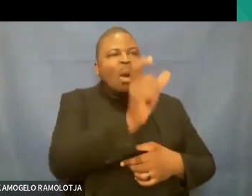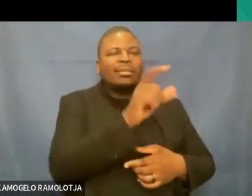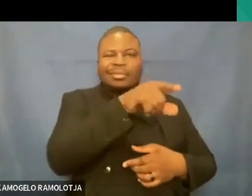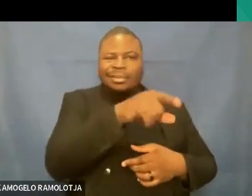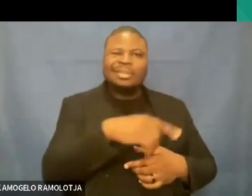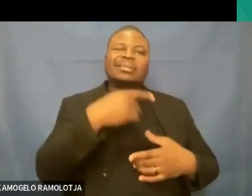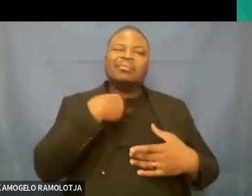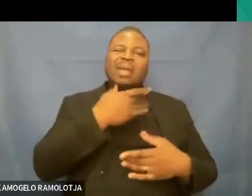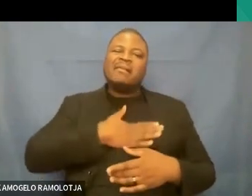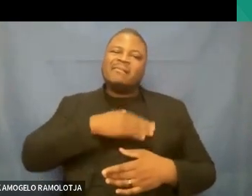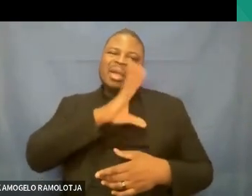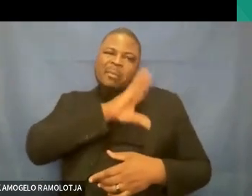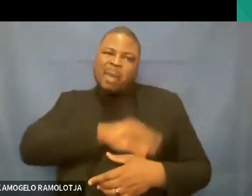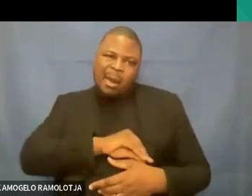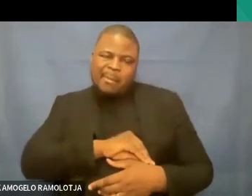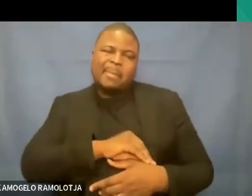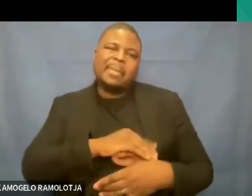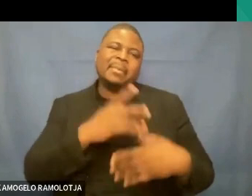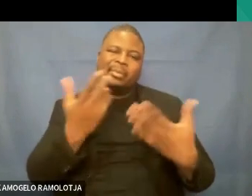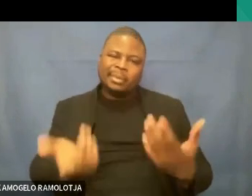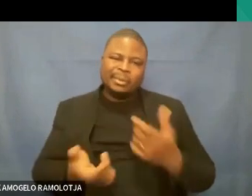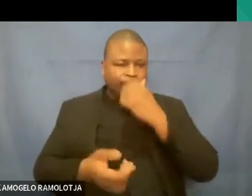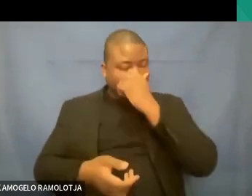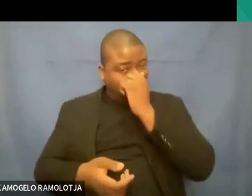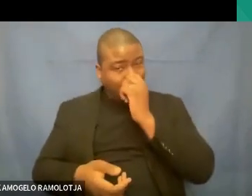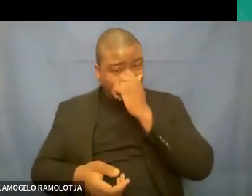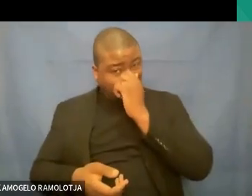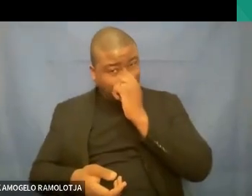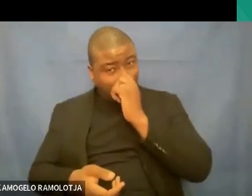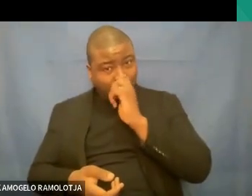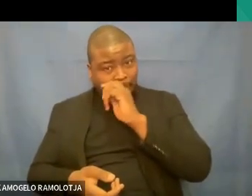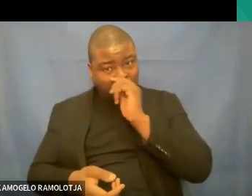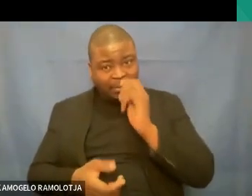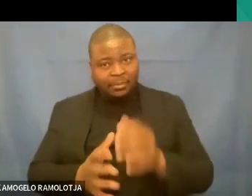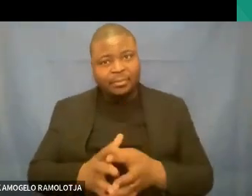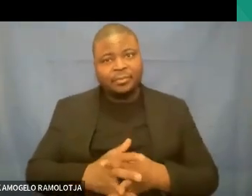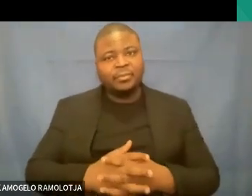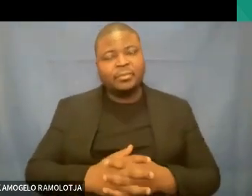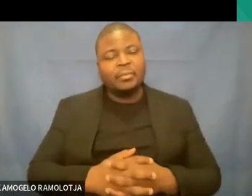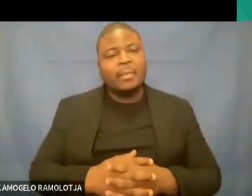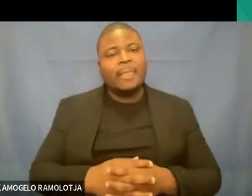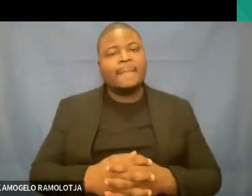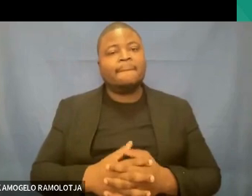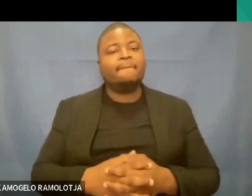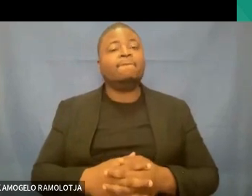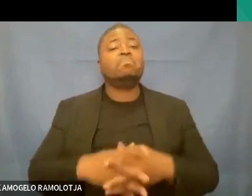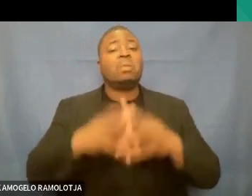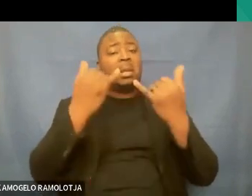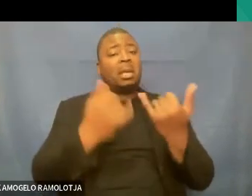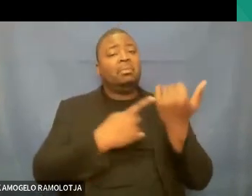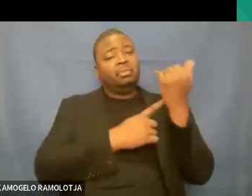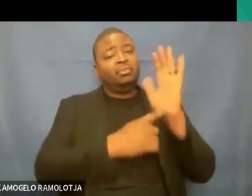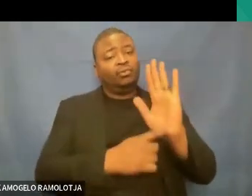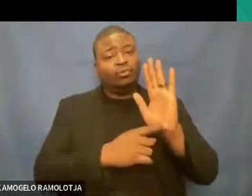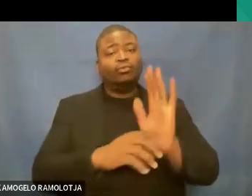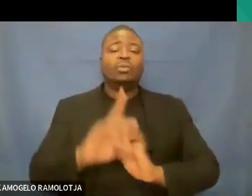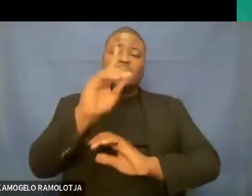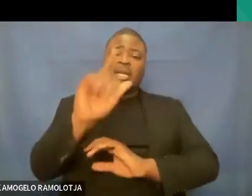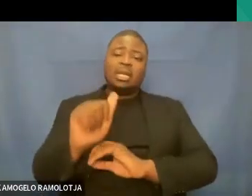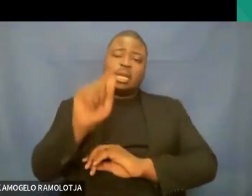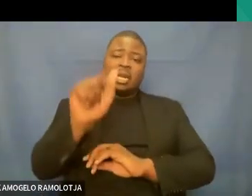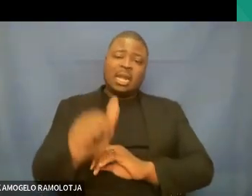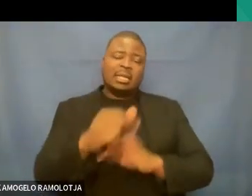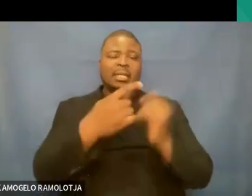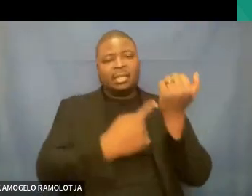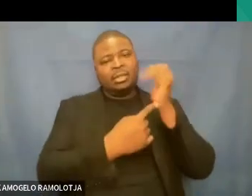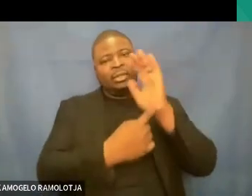please move to the next slide. Thank you. So as I show you the stats, I want you to remember that